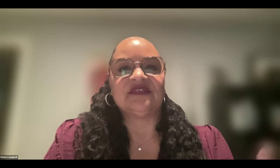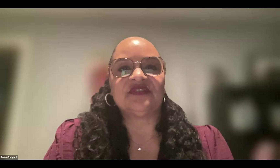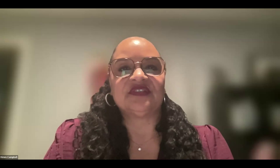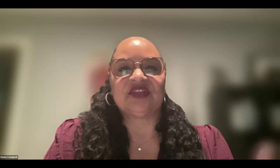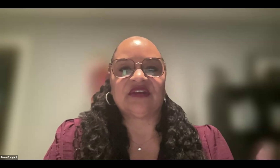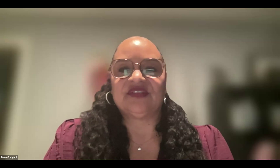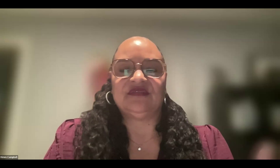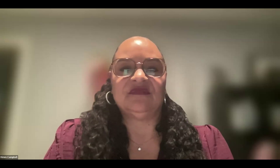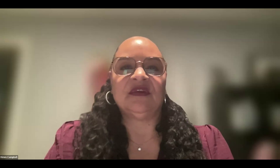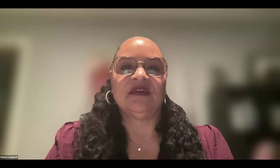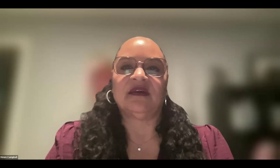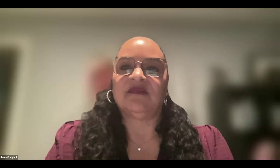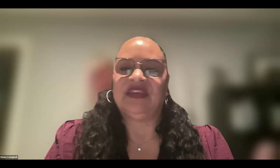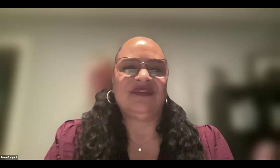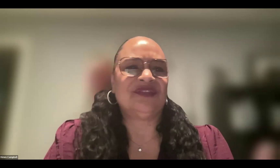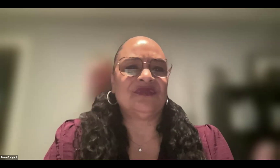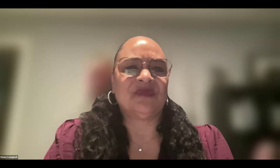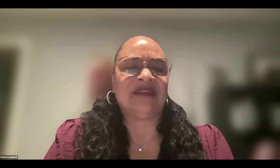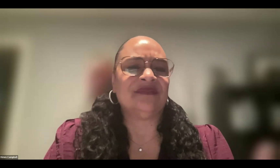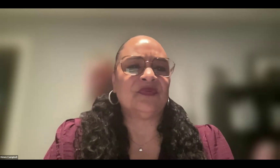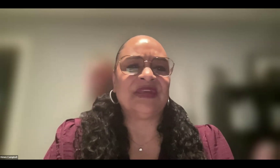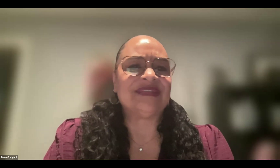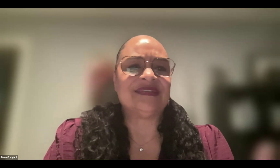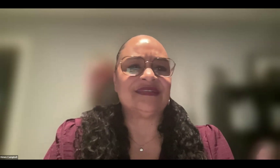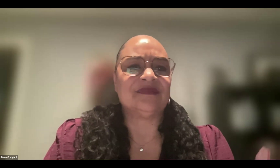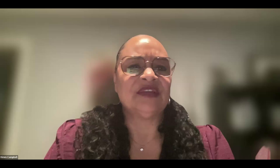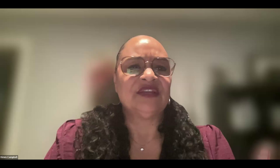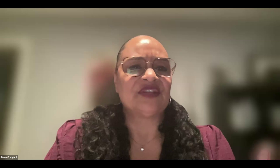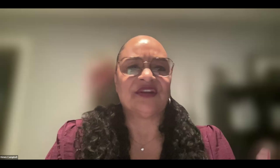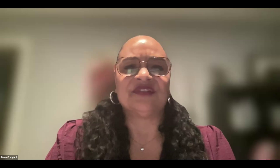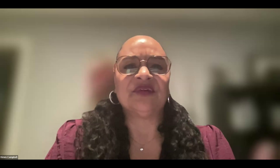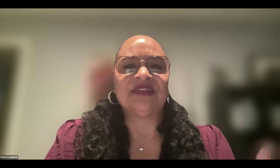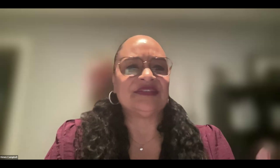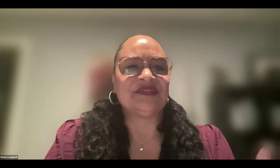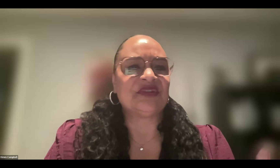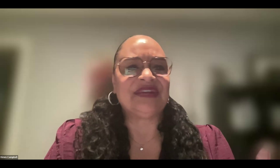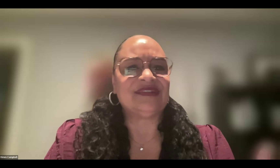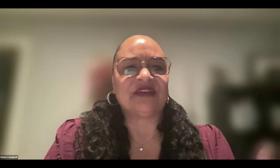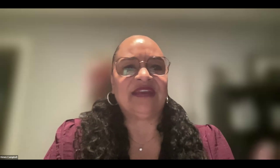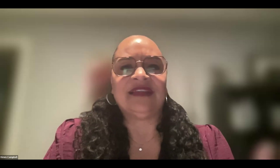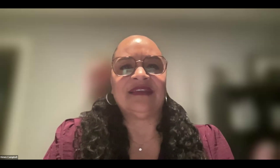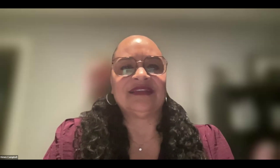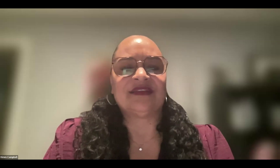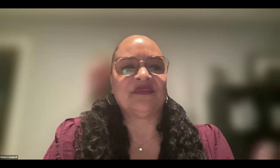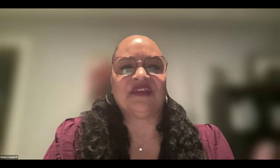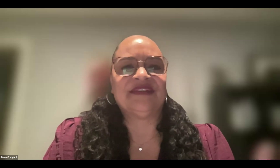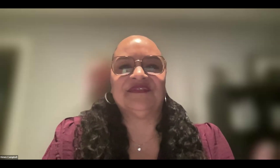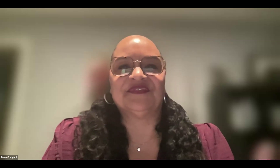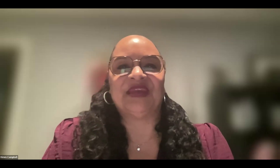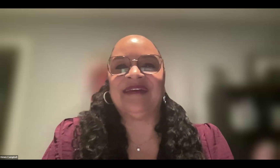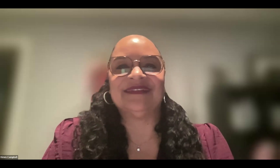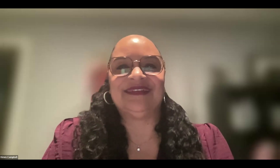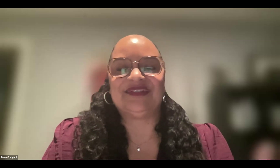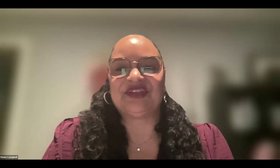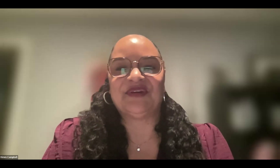those things. They're just taught to adhere to a random point system to earn tokens and treats, right? And that's not reflective